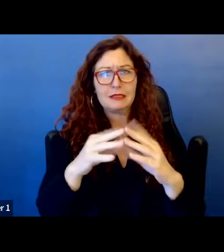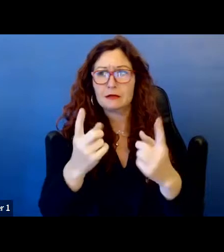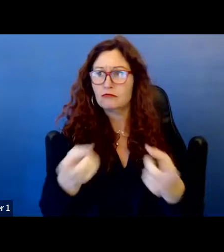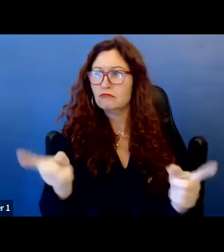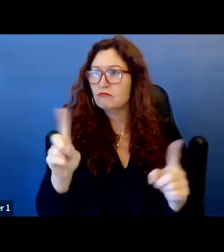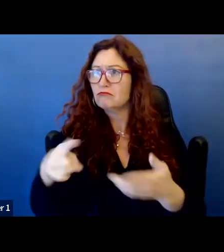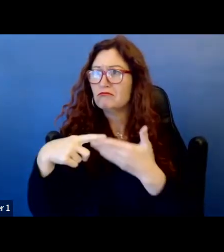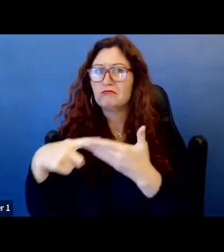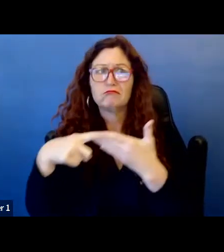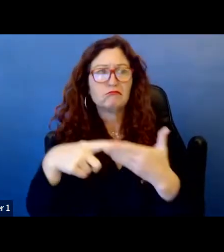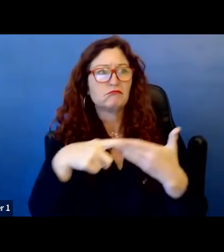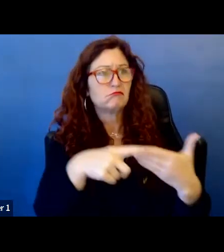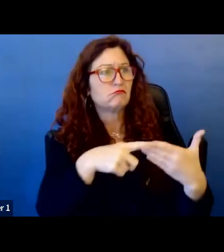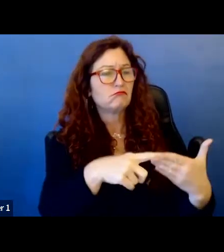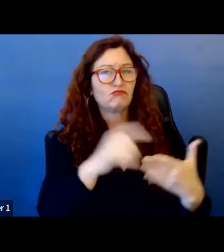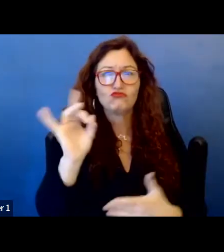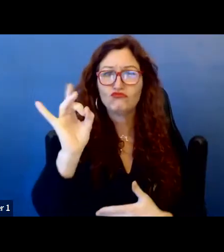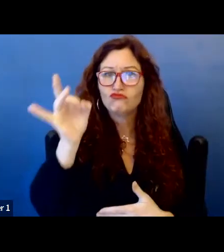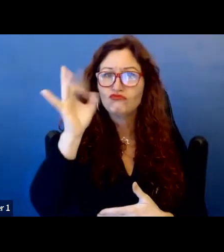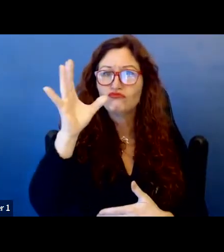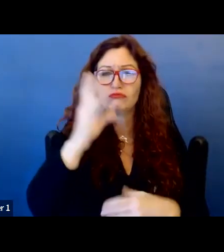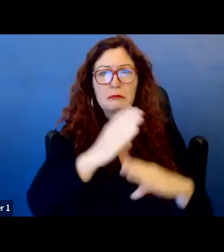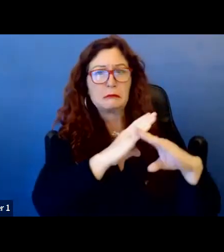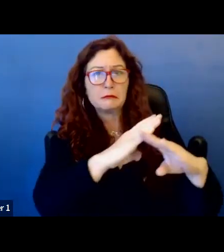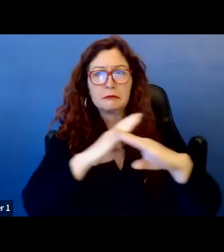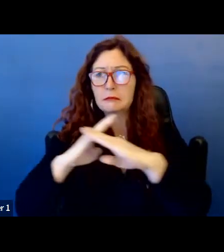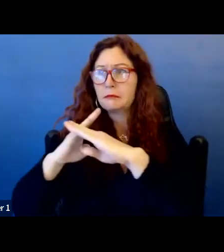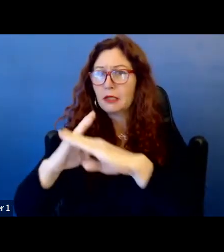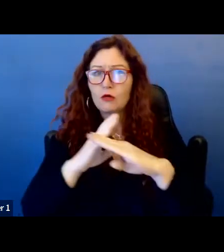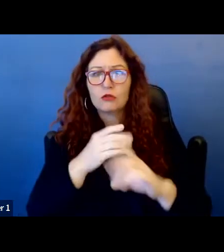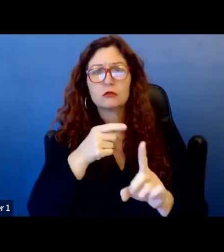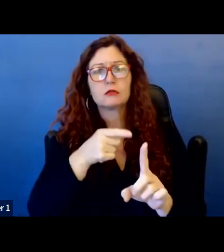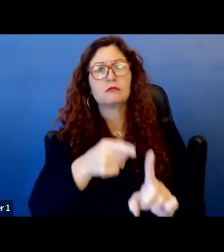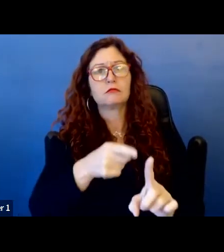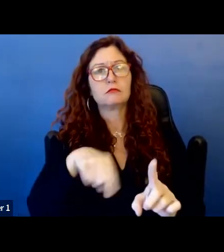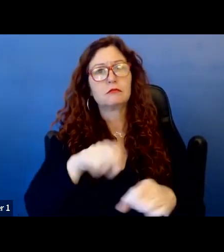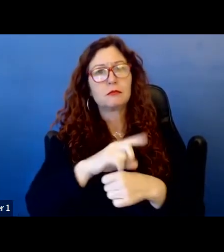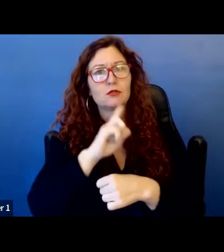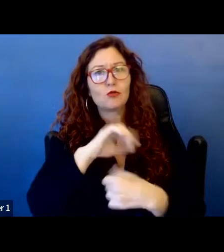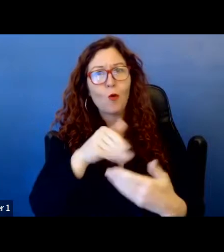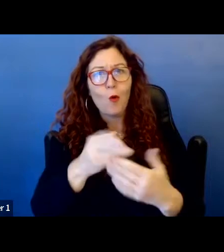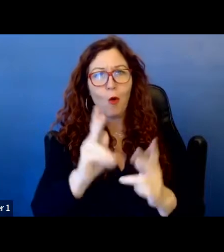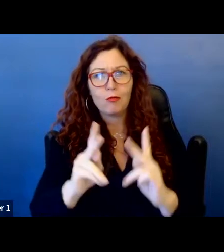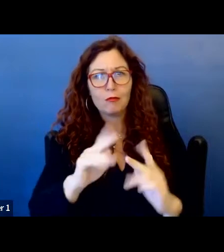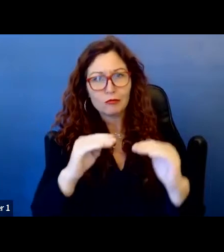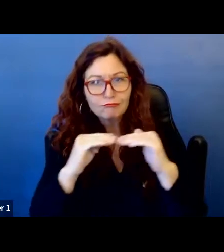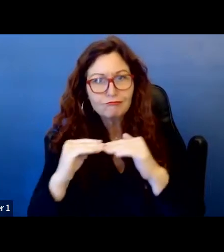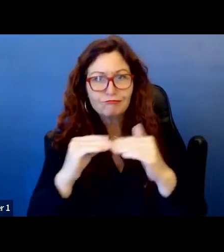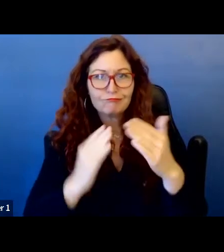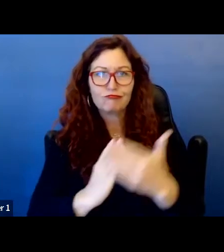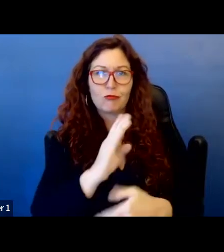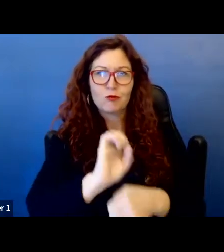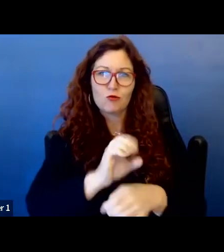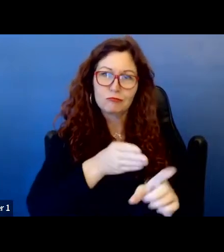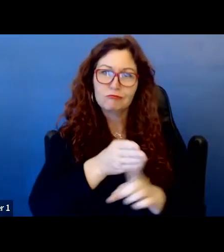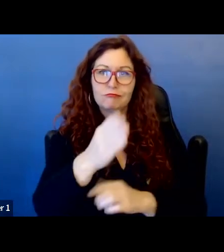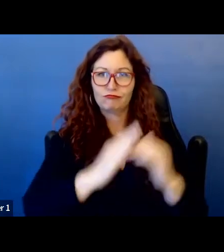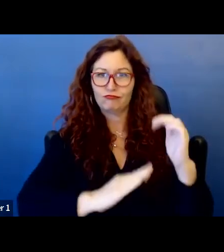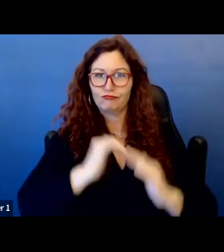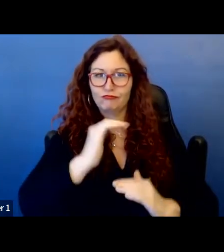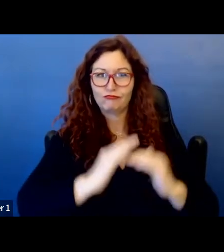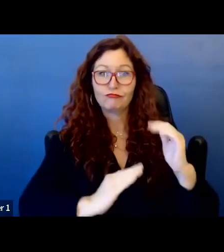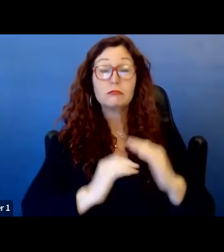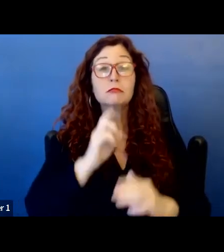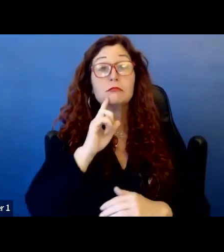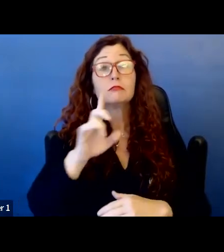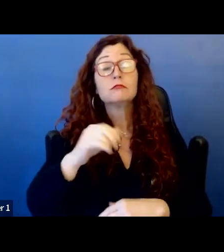long-standing barriers to equal employment opportunity in the construction industry my name is david chinkanchen and i serve as the policy director for workers